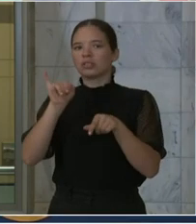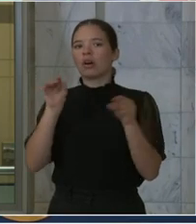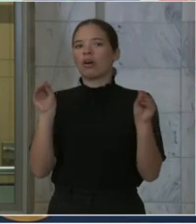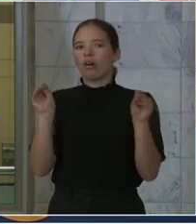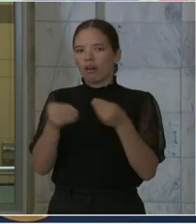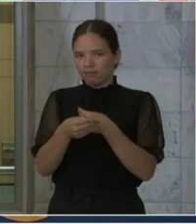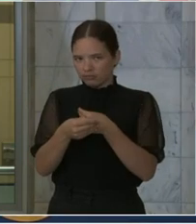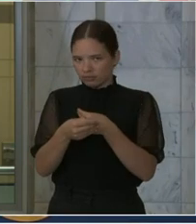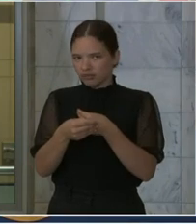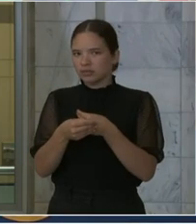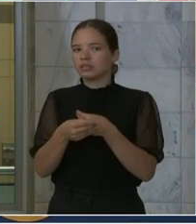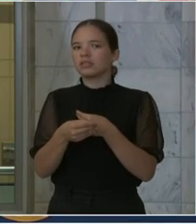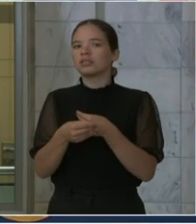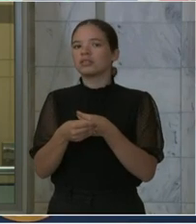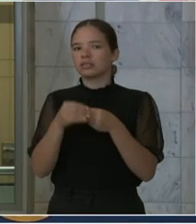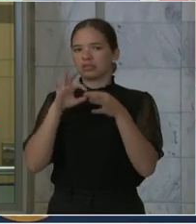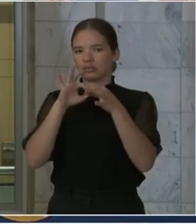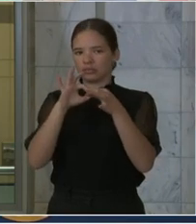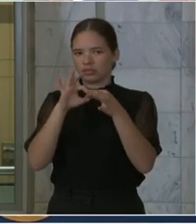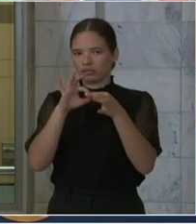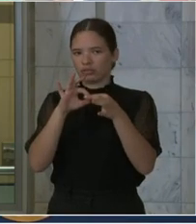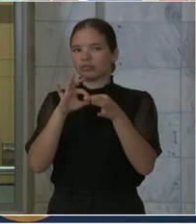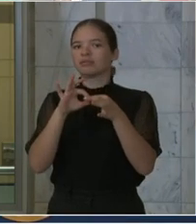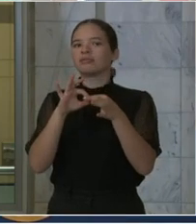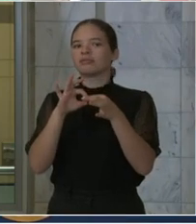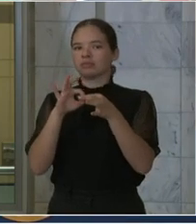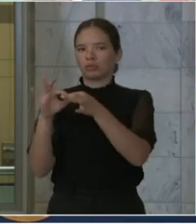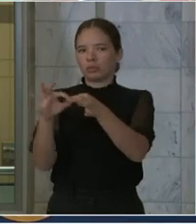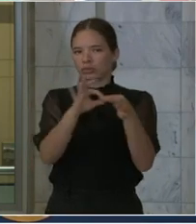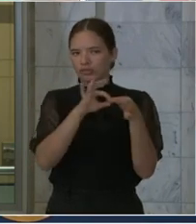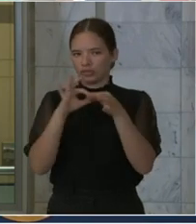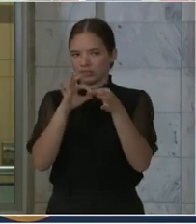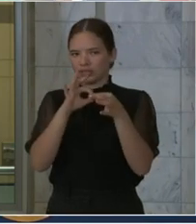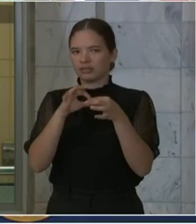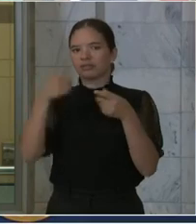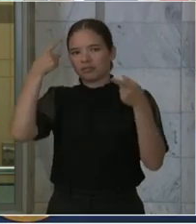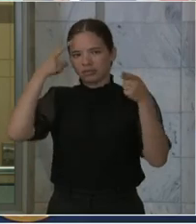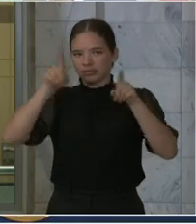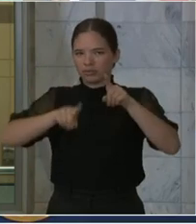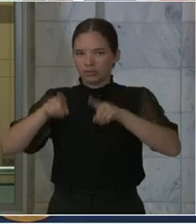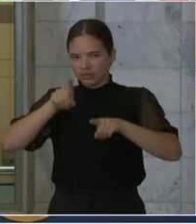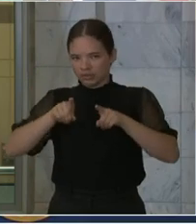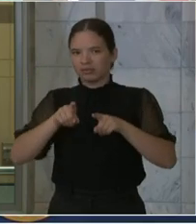Bargaining, Director Lindsay Maxwell. Thank you, Lindsay.